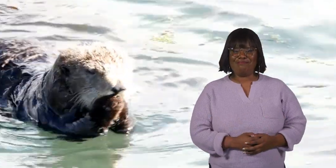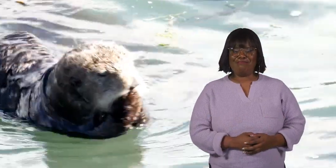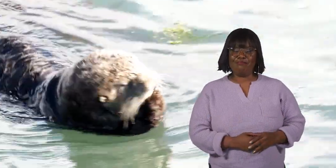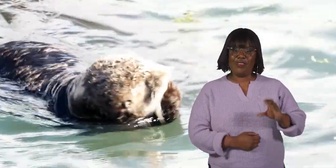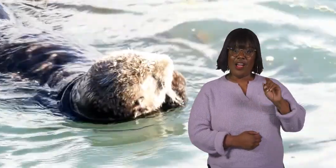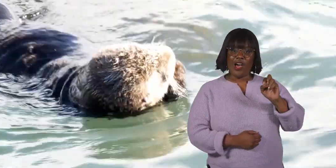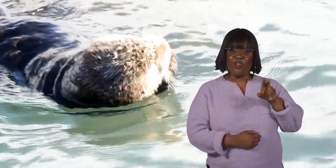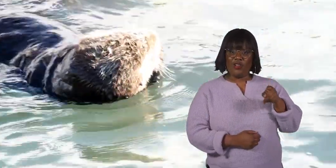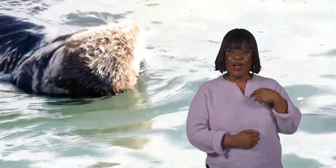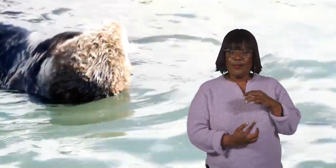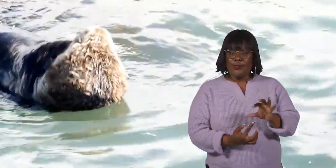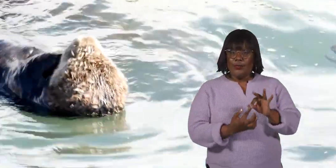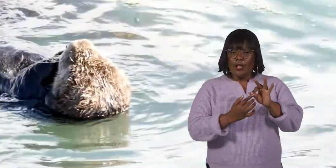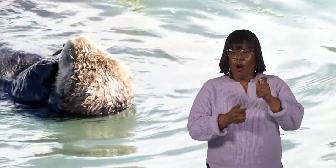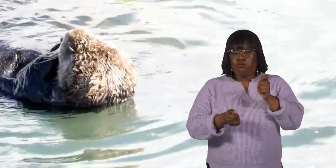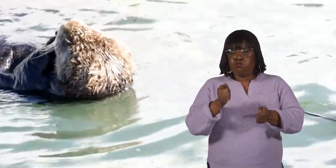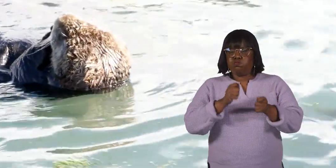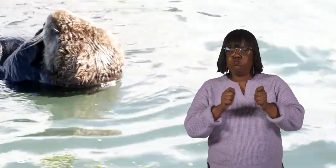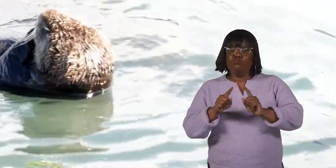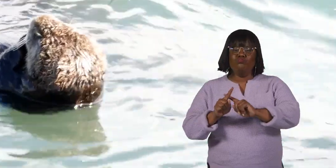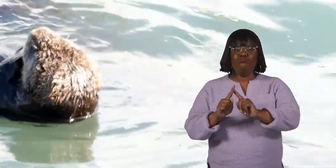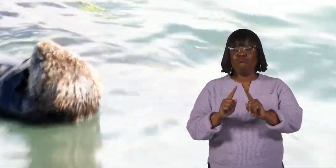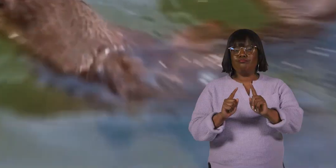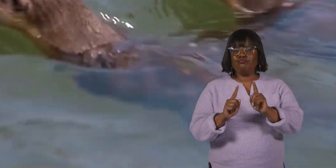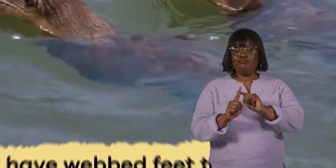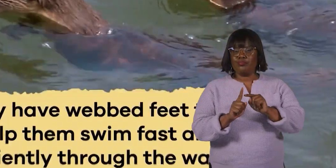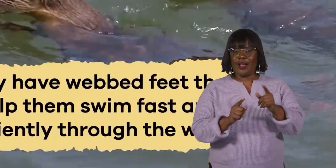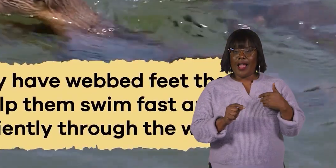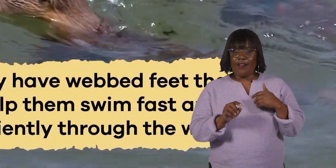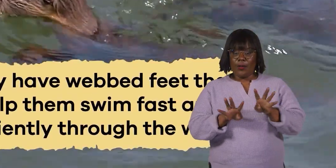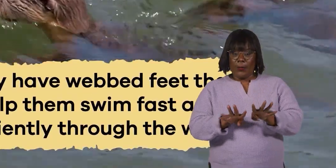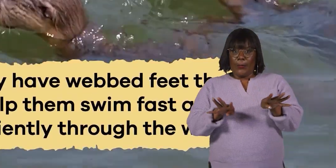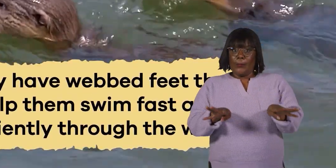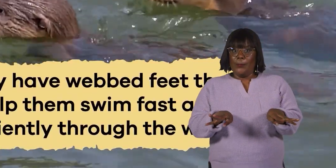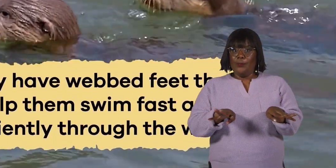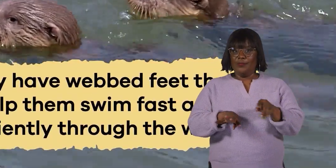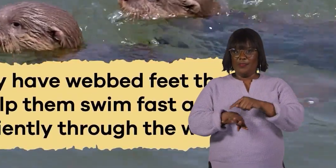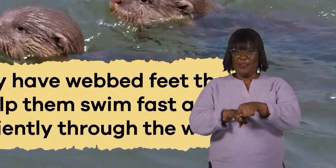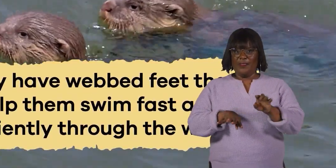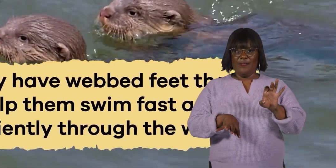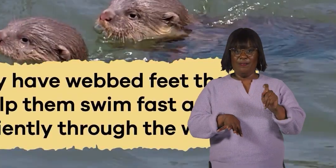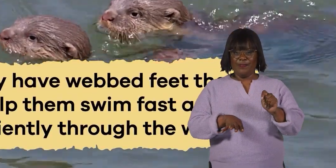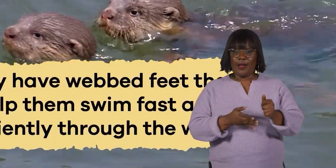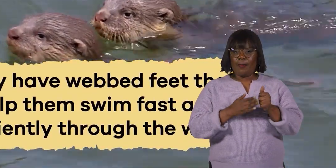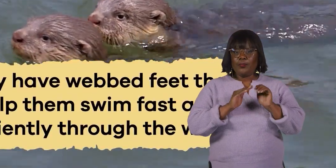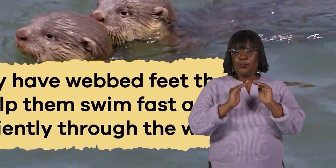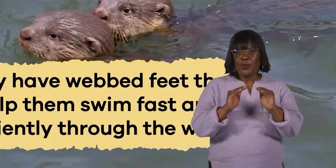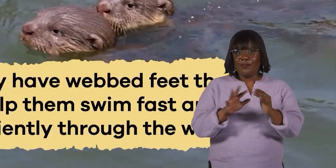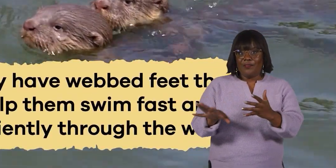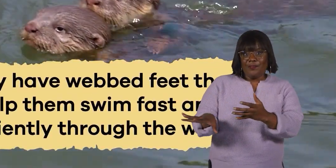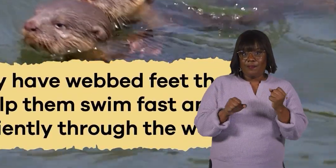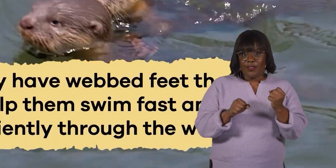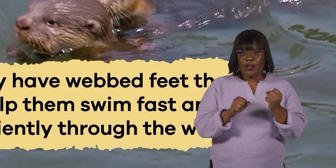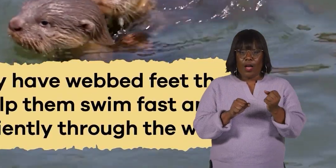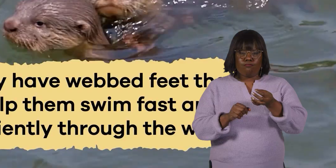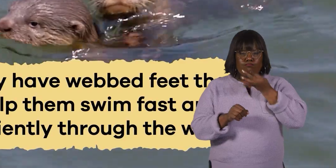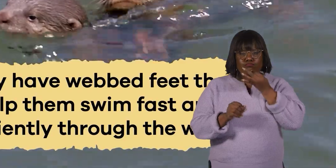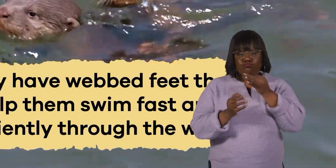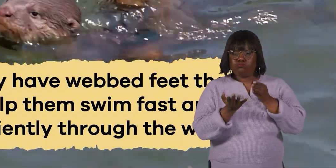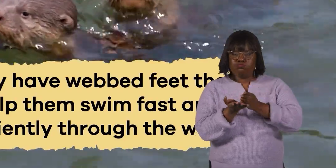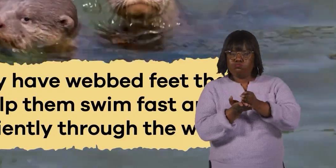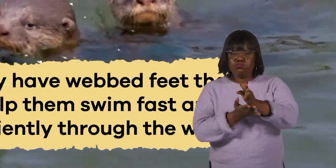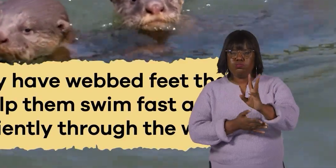Otters have a unique adaptation for mammals. They have webbed feet that help them swim fast and